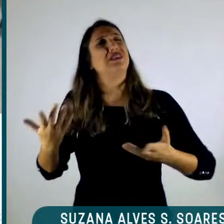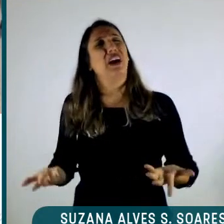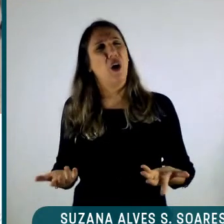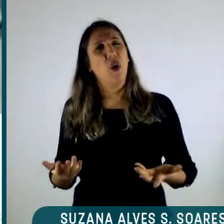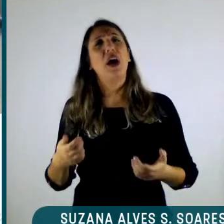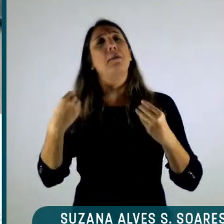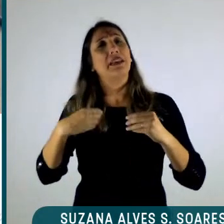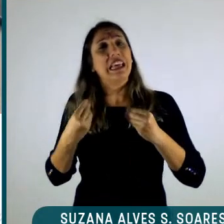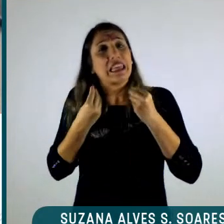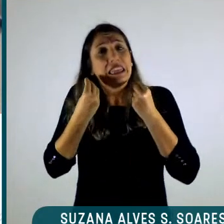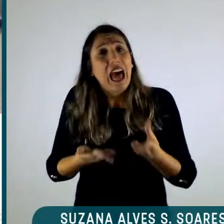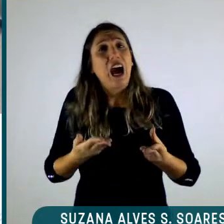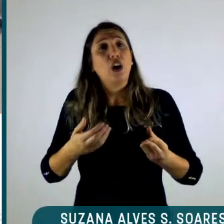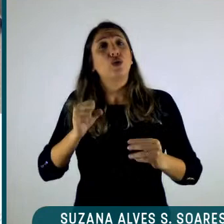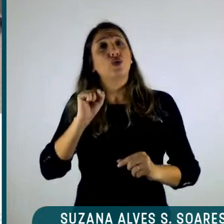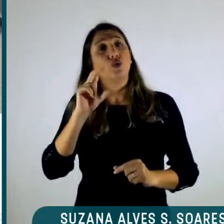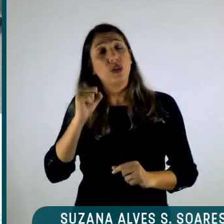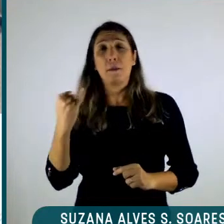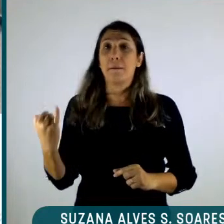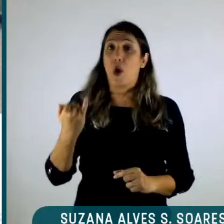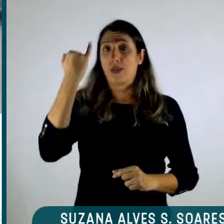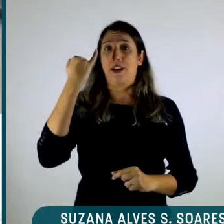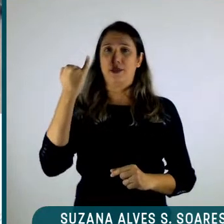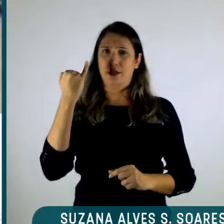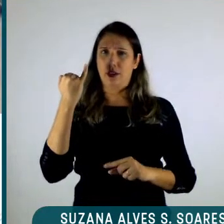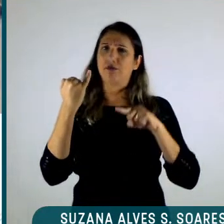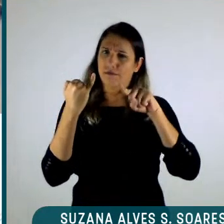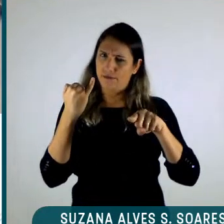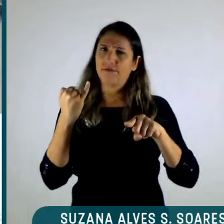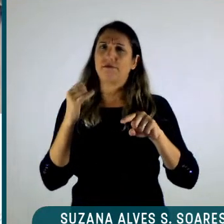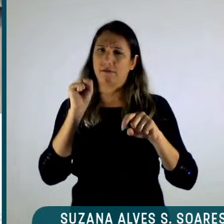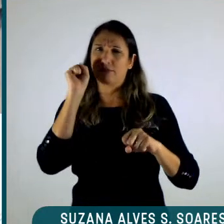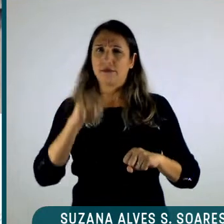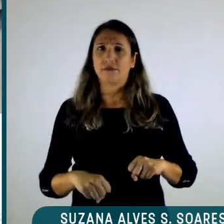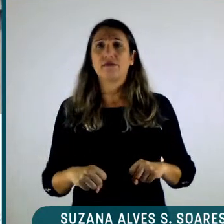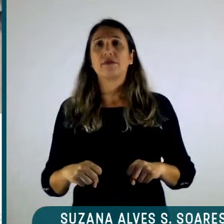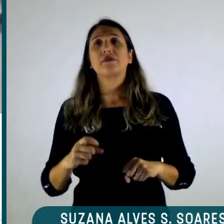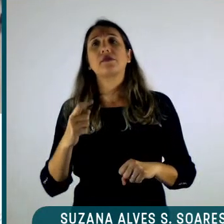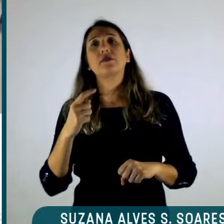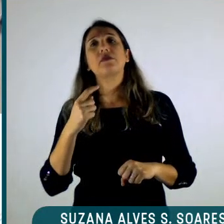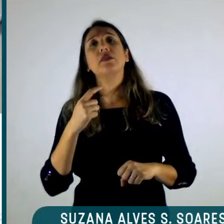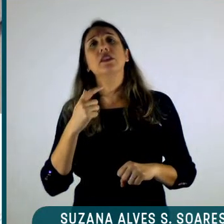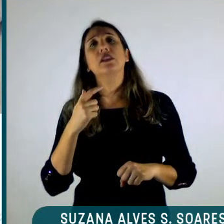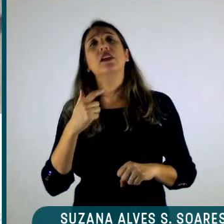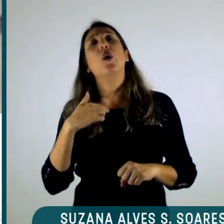We need We to must provide give the serious the importance it SUS. has.